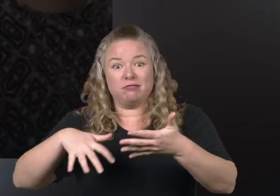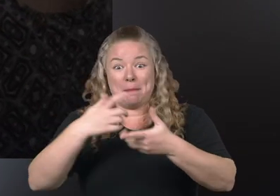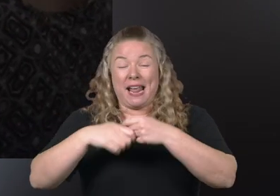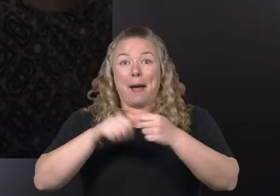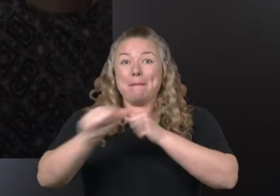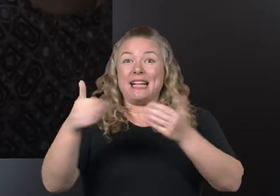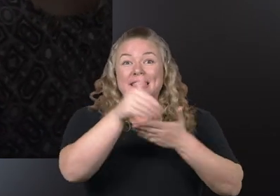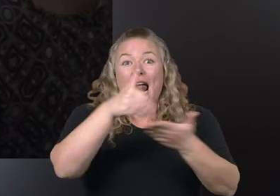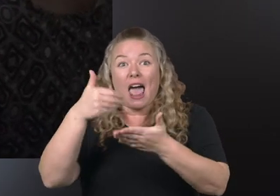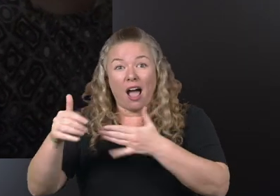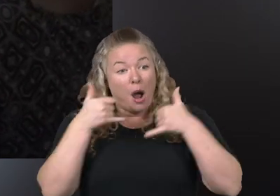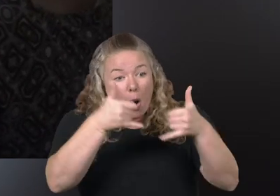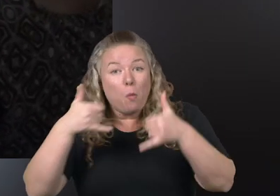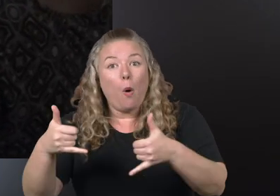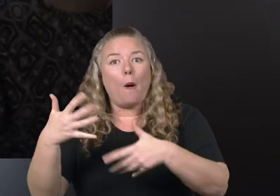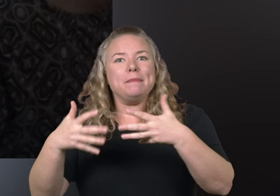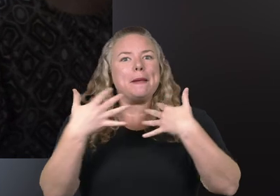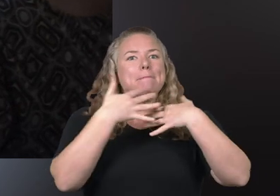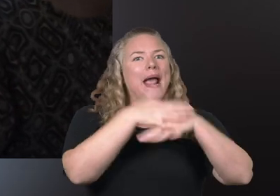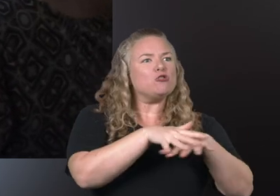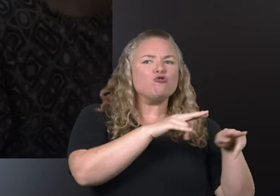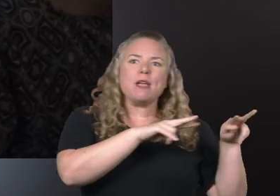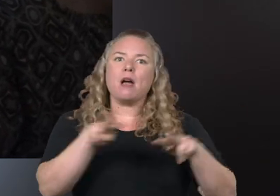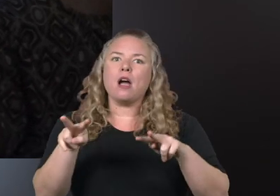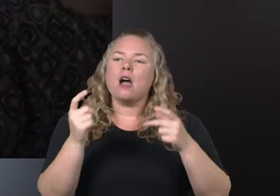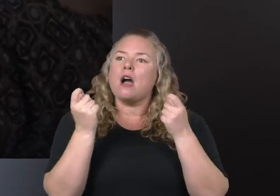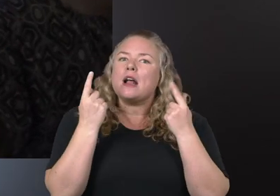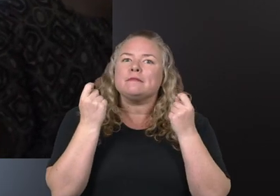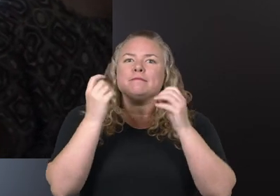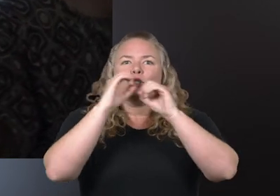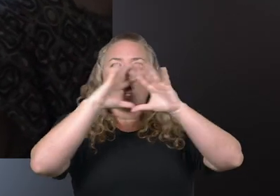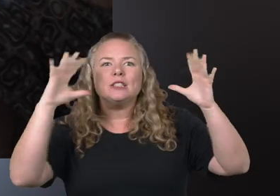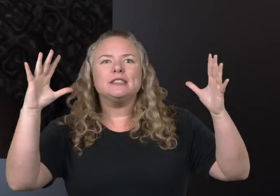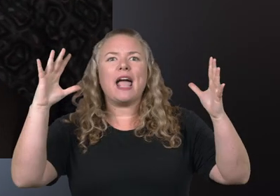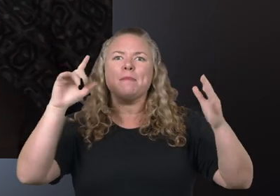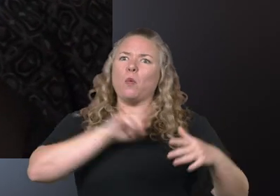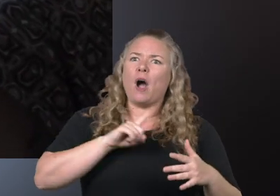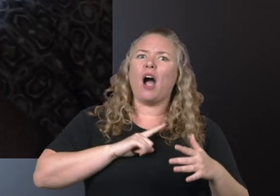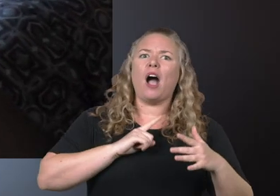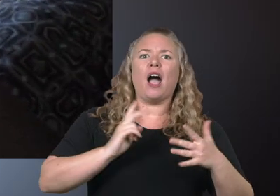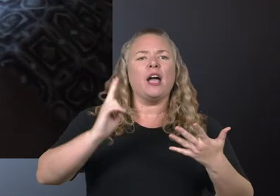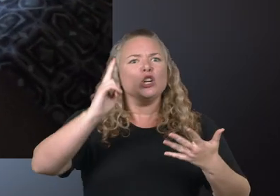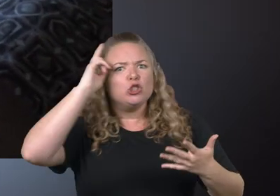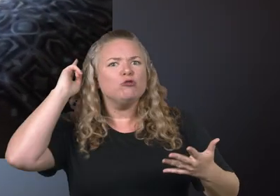mainstream access to the concepts and rational underpinning of the neurodiversity paradigm.